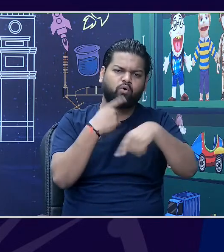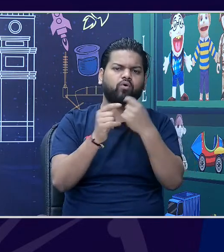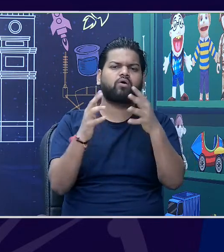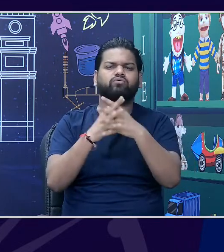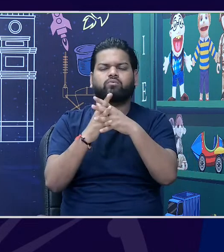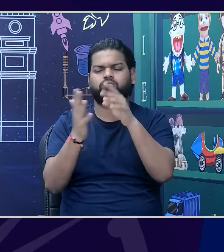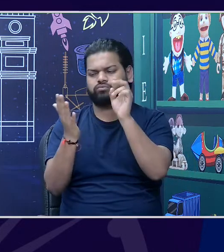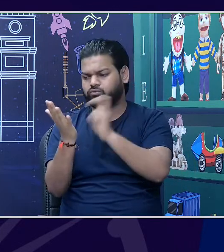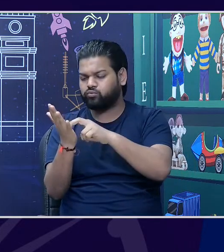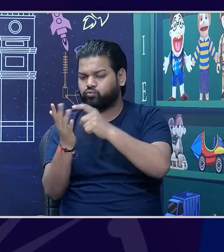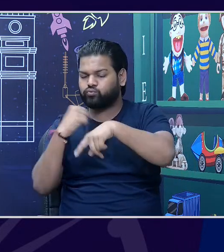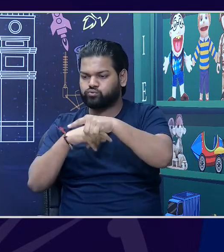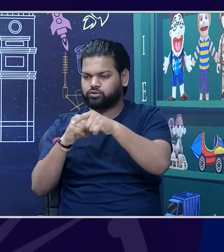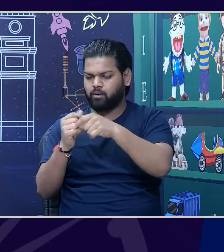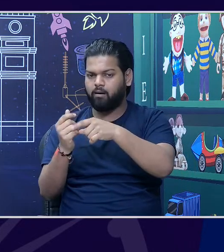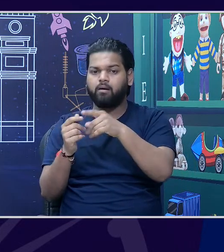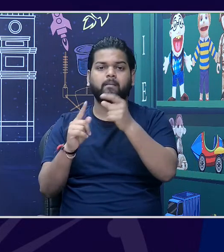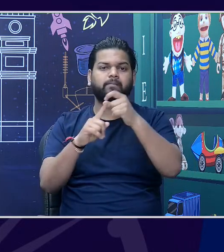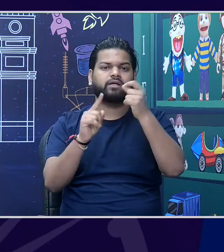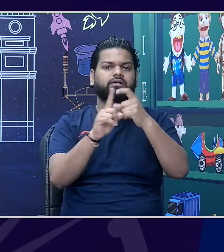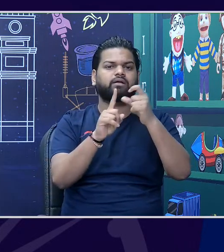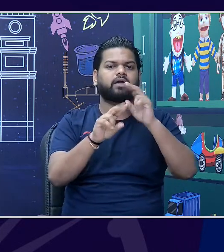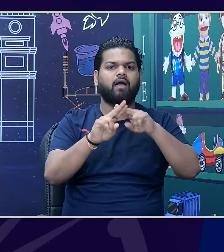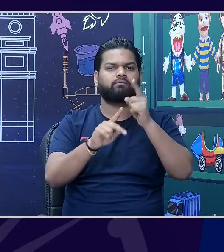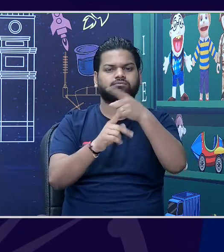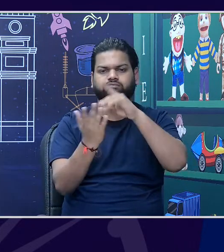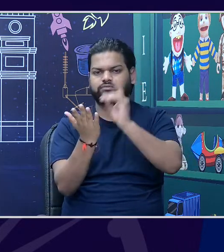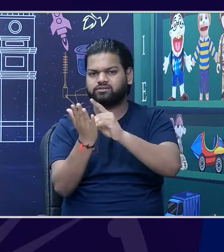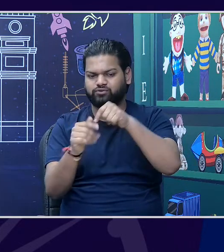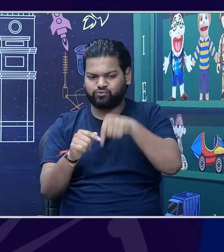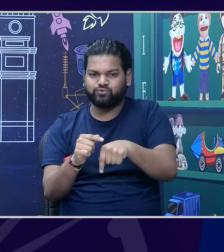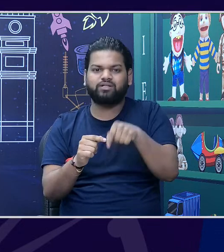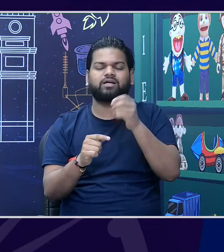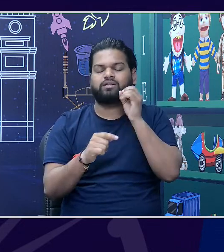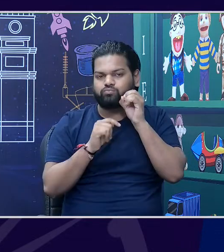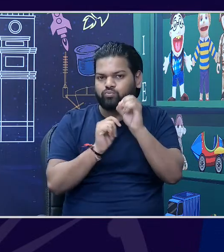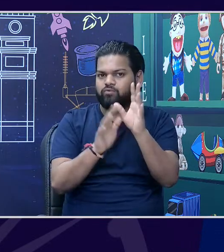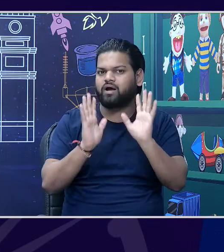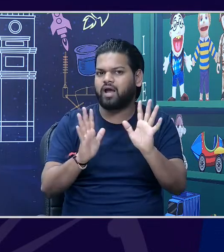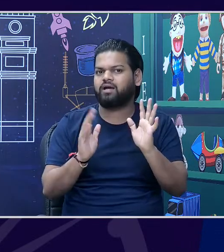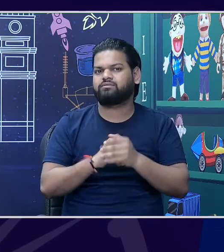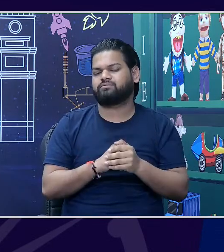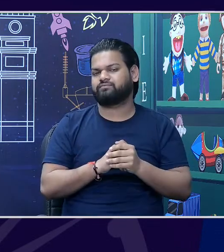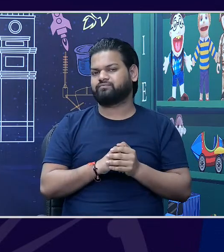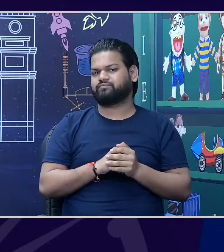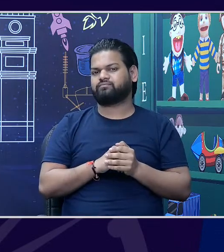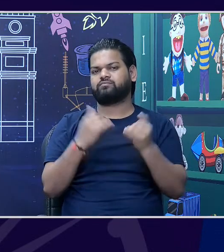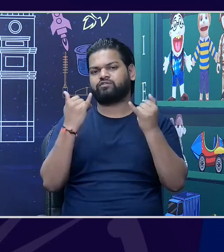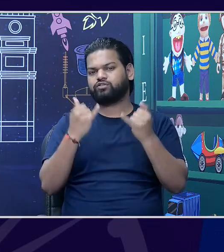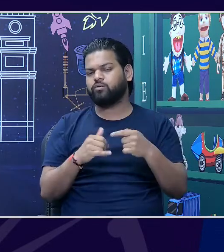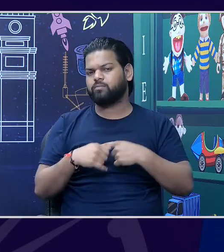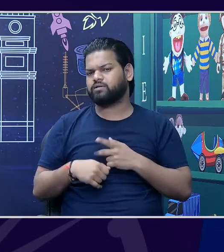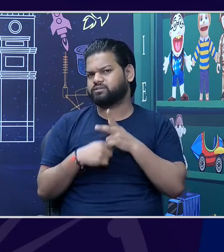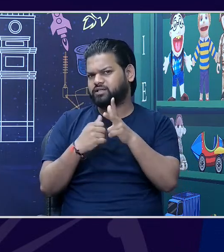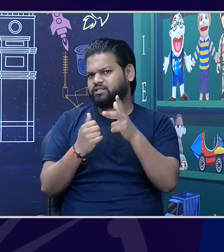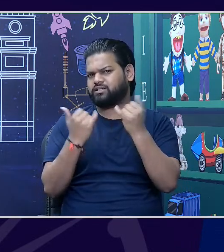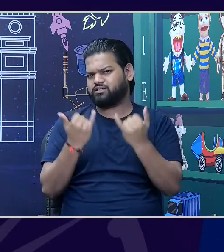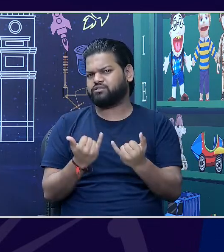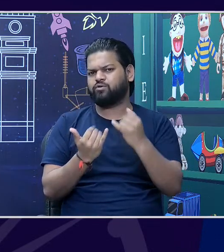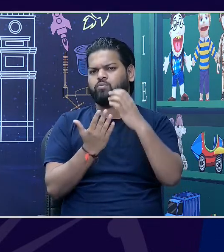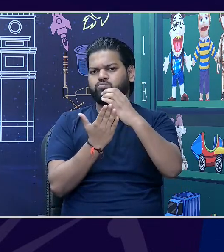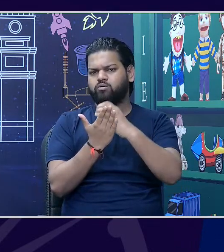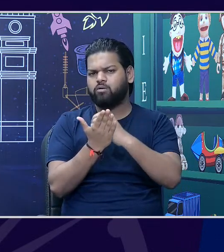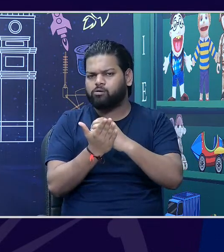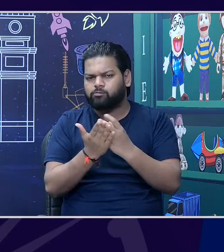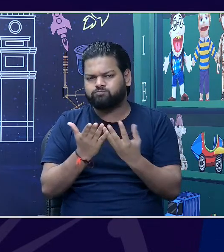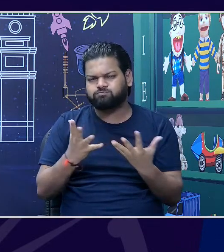ncert.gov.in to know more about the authorized vendors. So this was the message of textbooks. So now I would like to conclude this session. Stay tuned